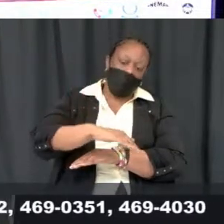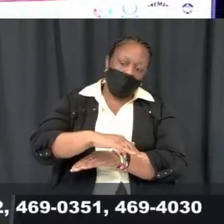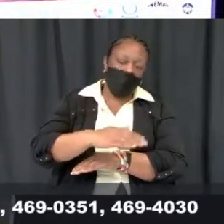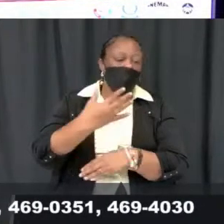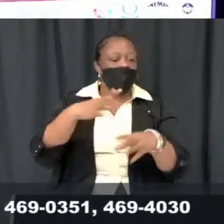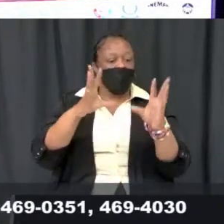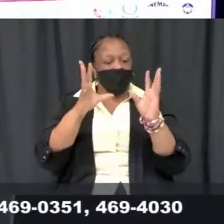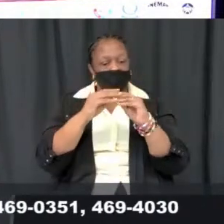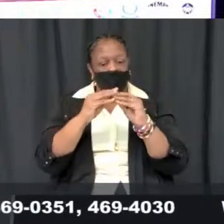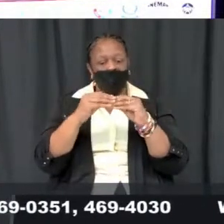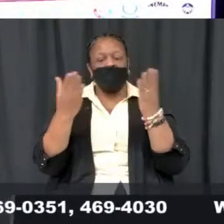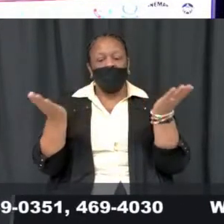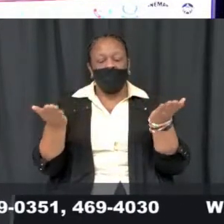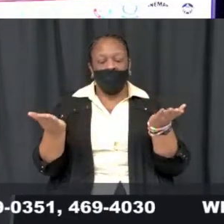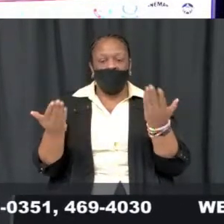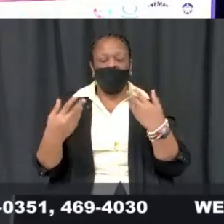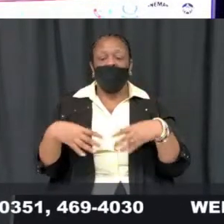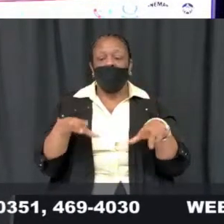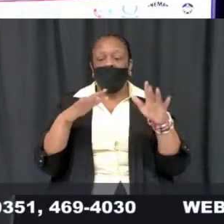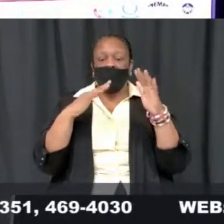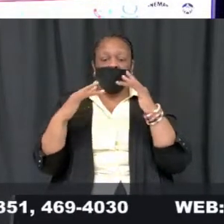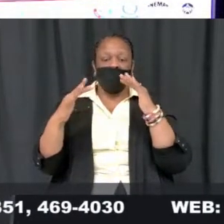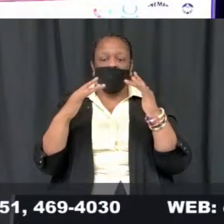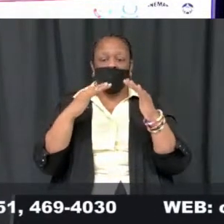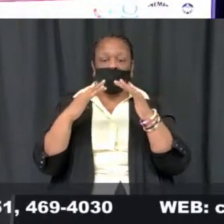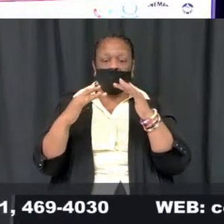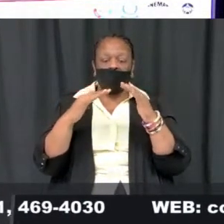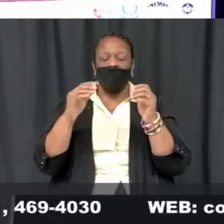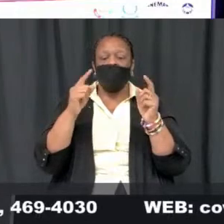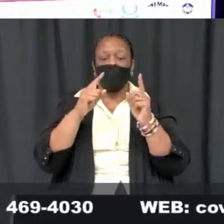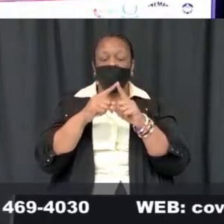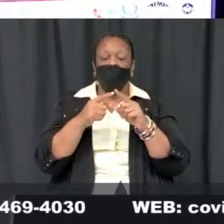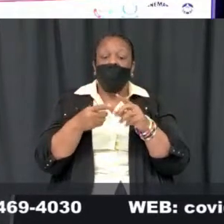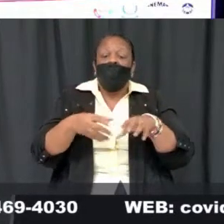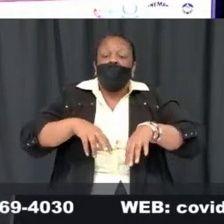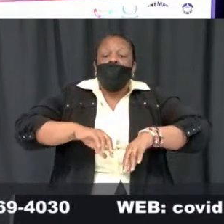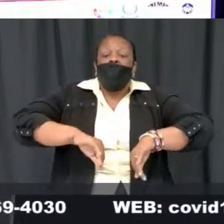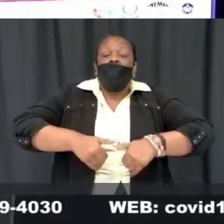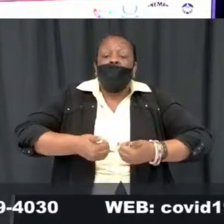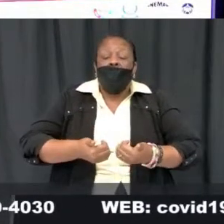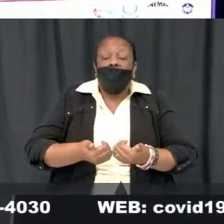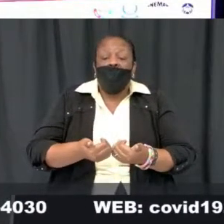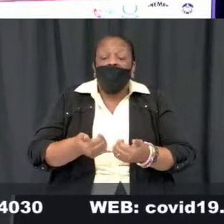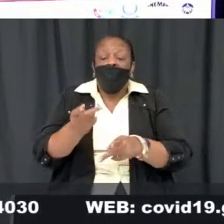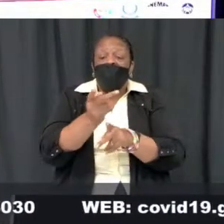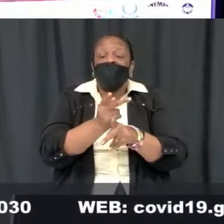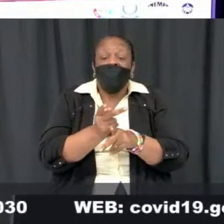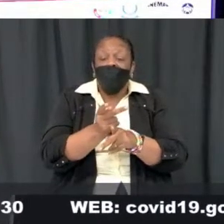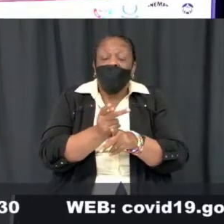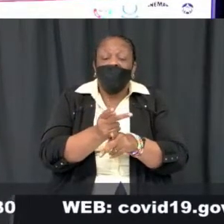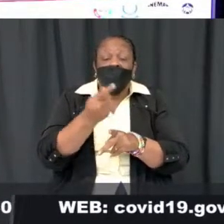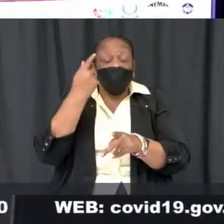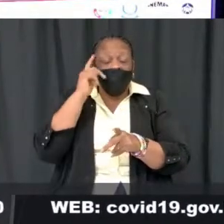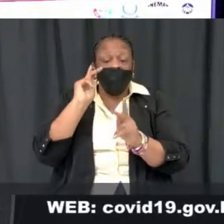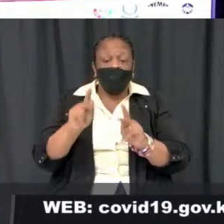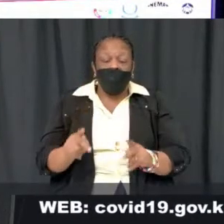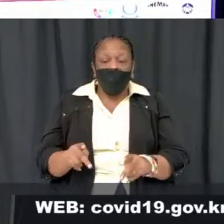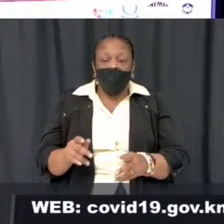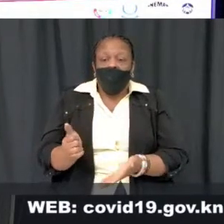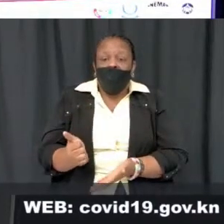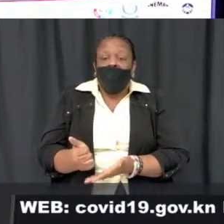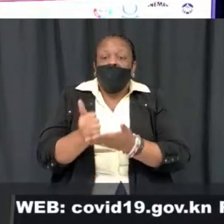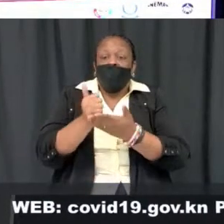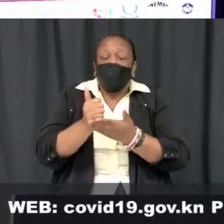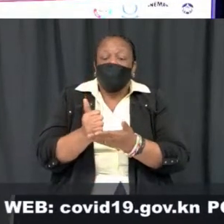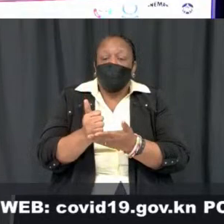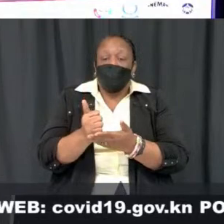to protect the country and take the country out of this crisis. But equally so,